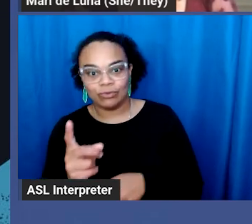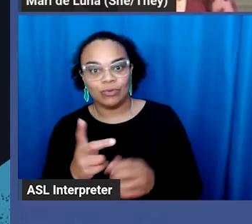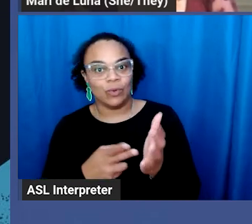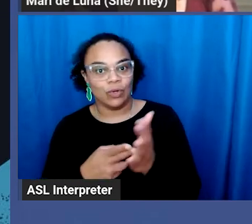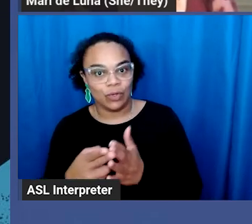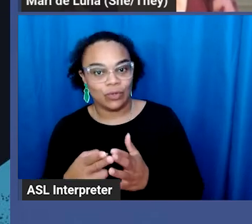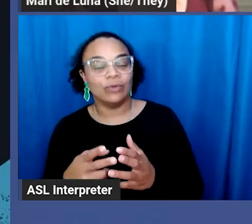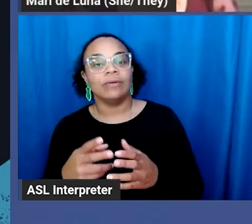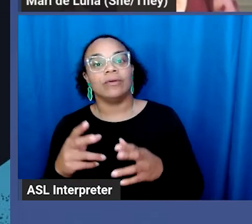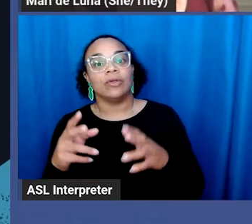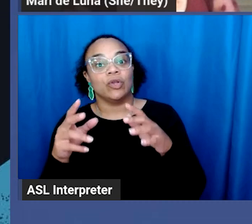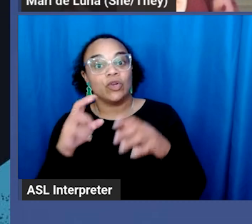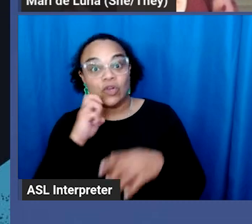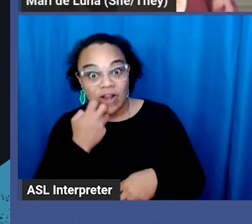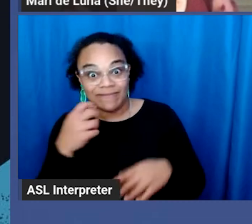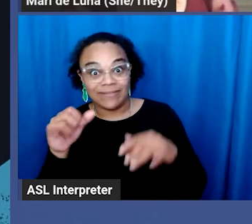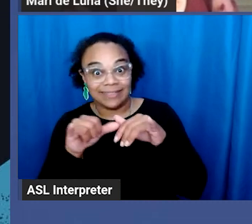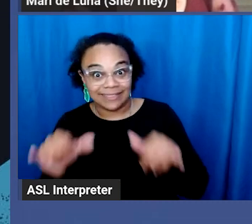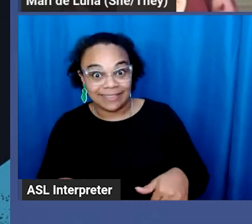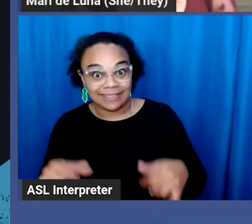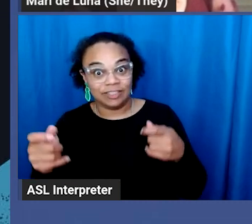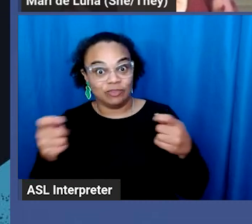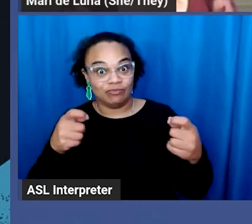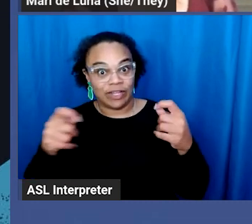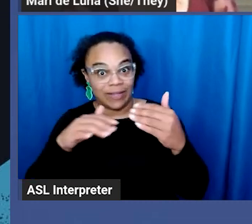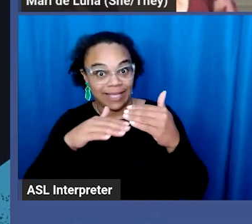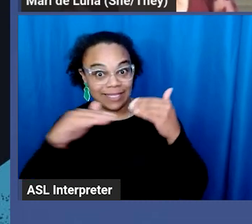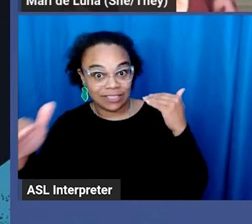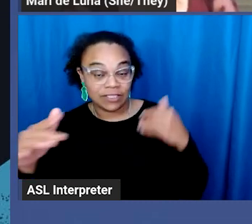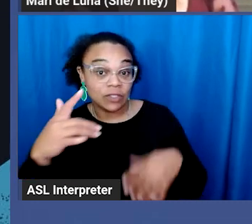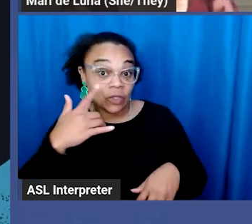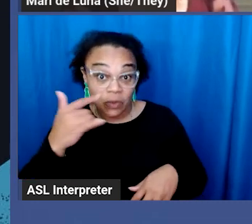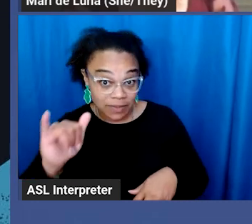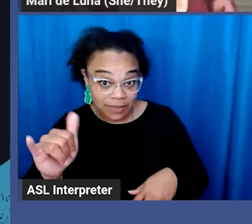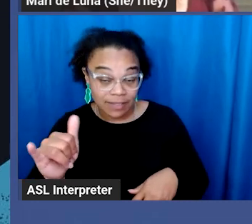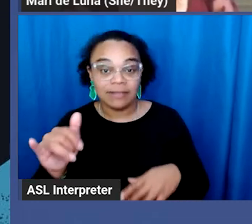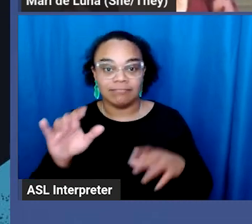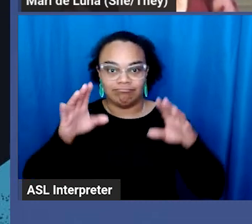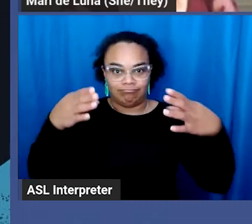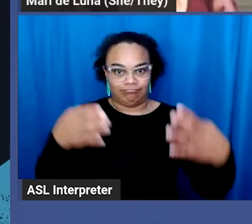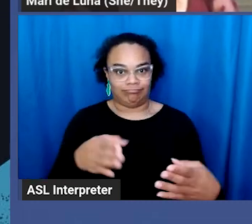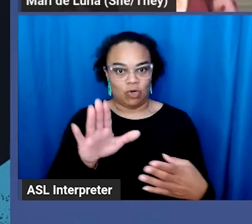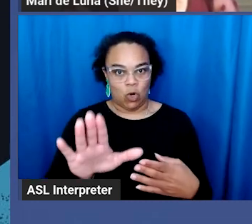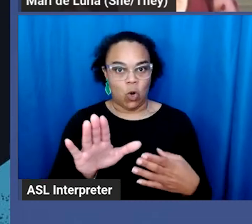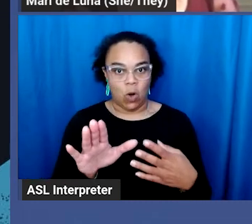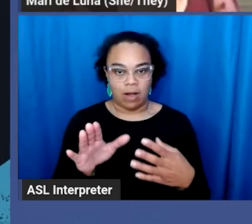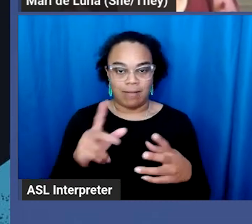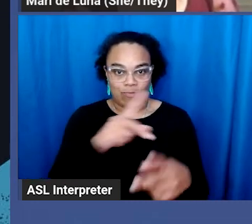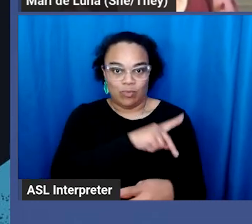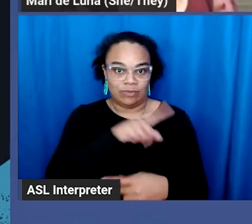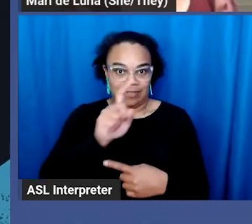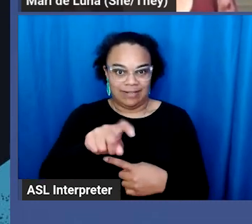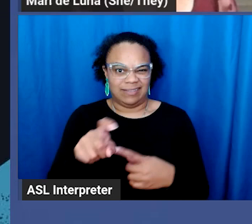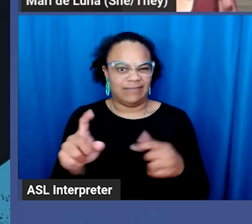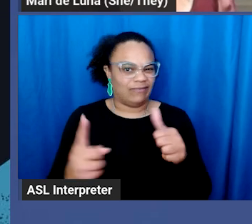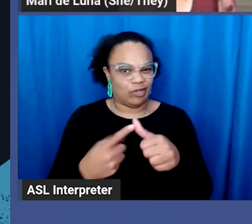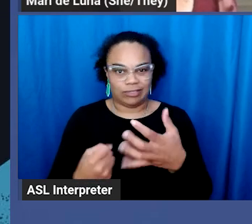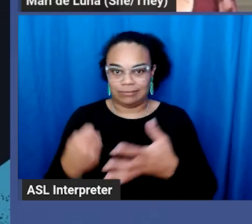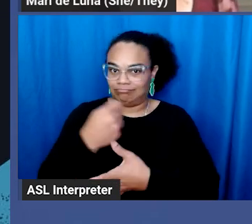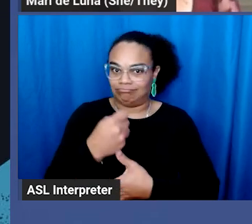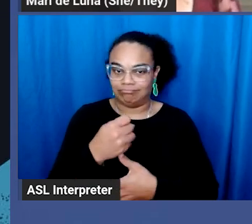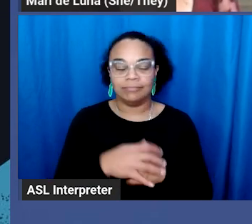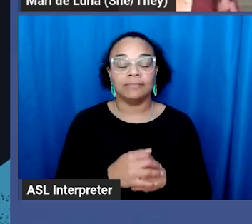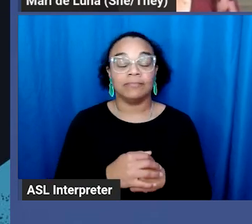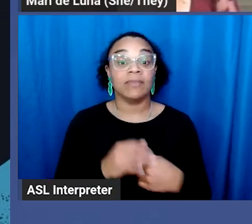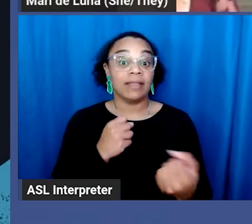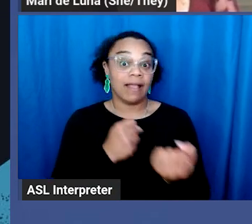system regulation that looks like centering your personal needs first. When